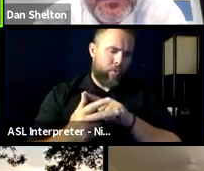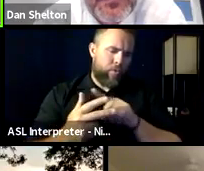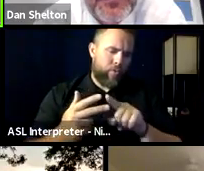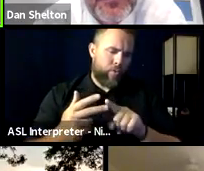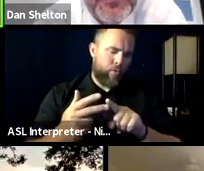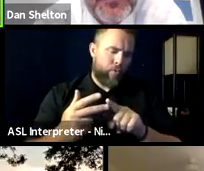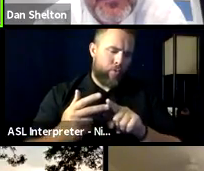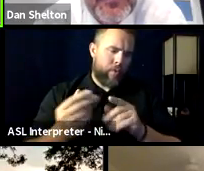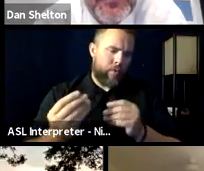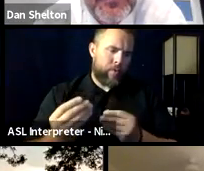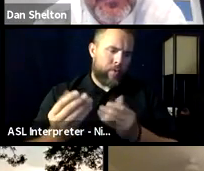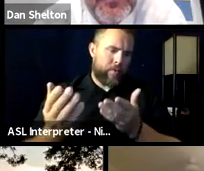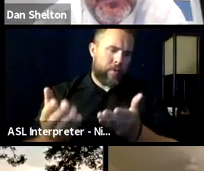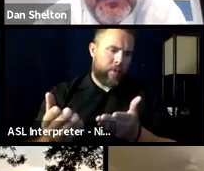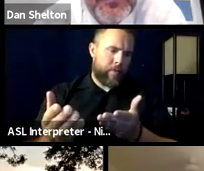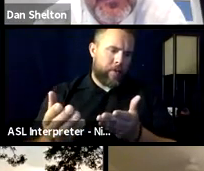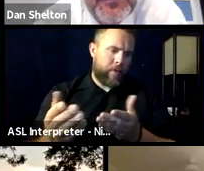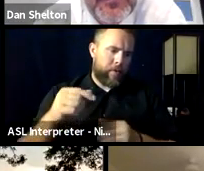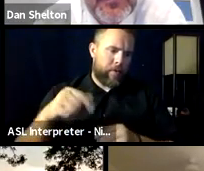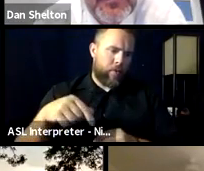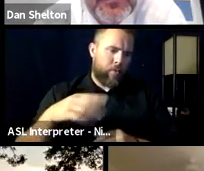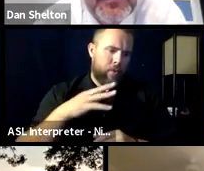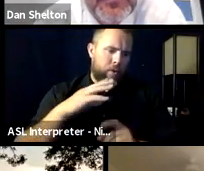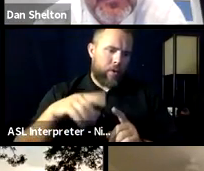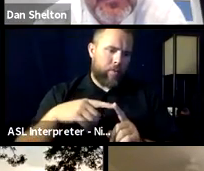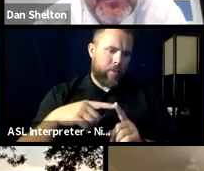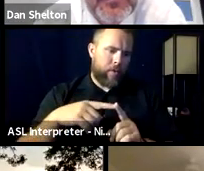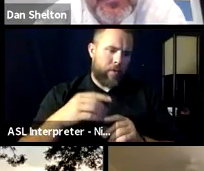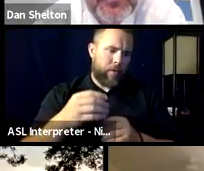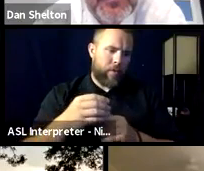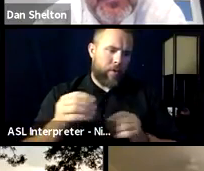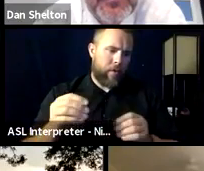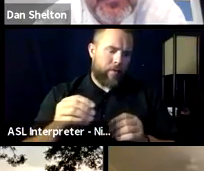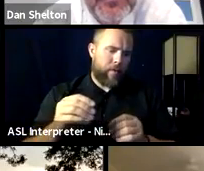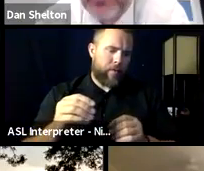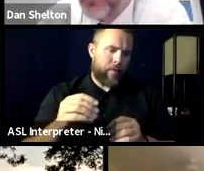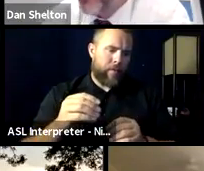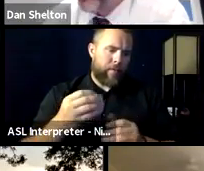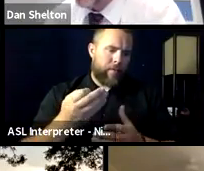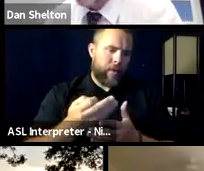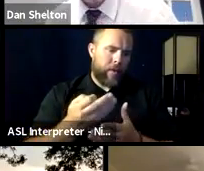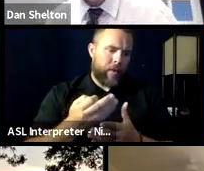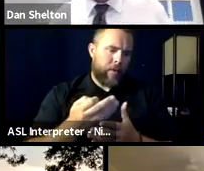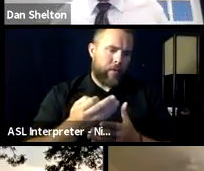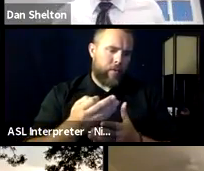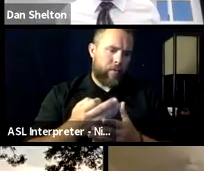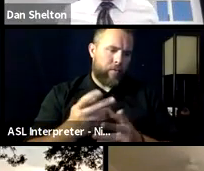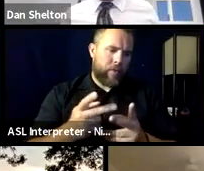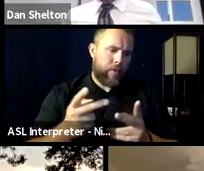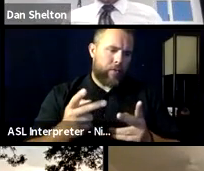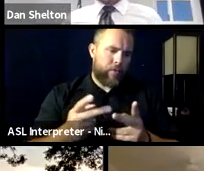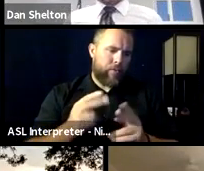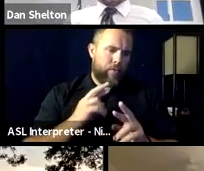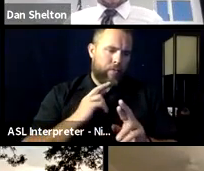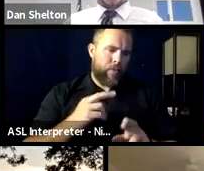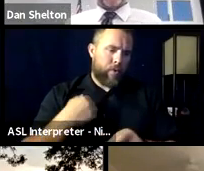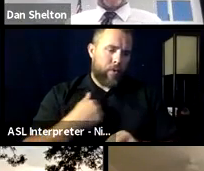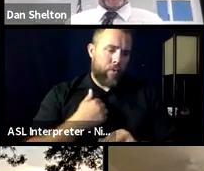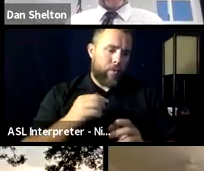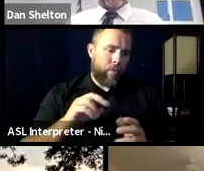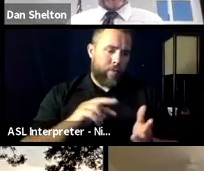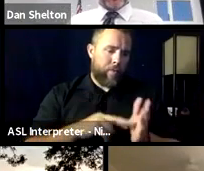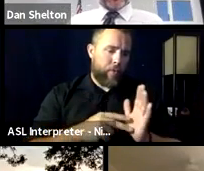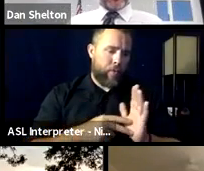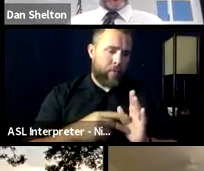the year. This is called the August Financial Position Report, and the purpose of it is to test whether we are going to have